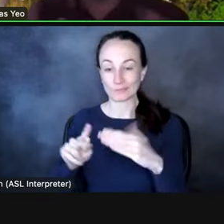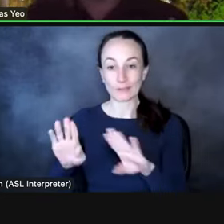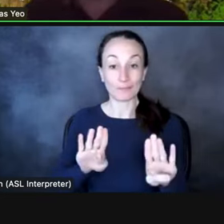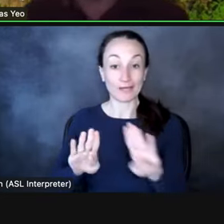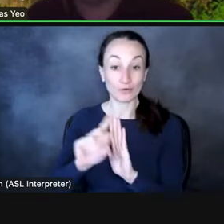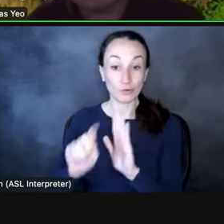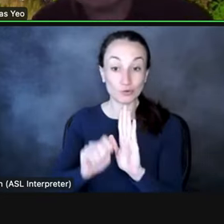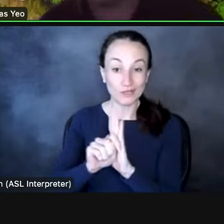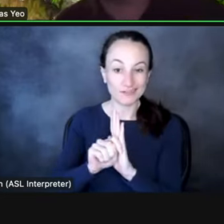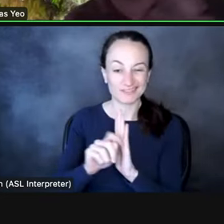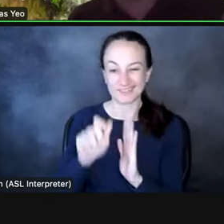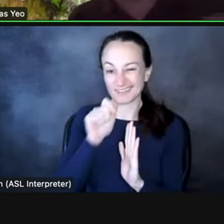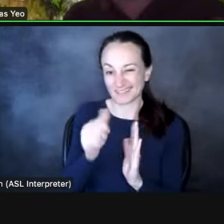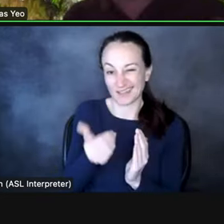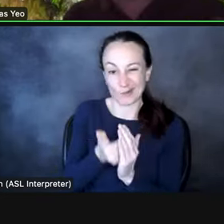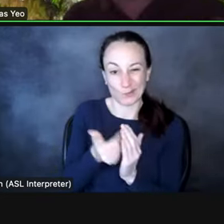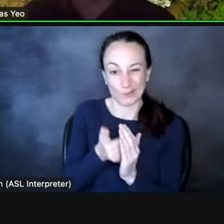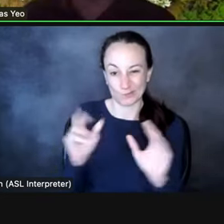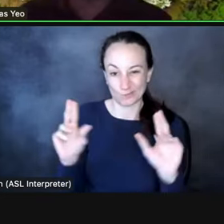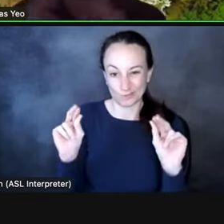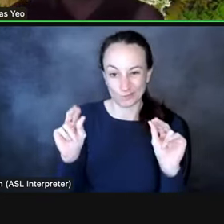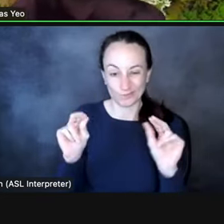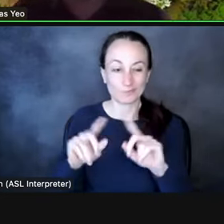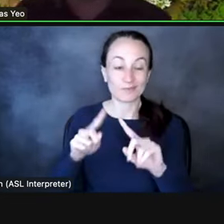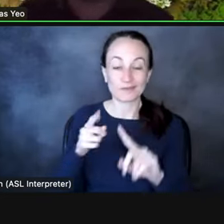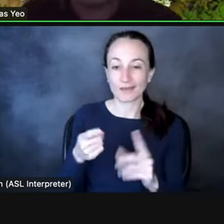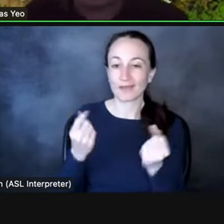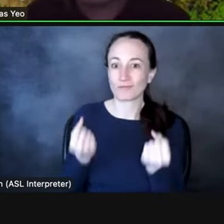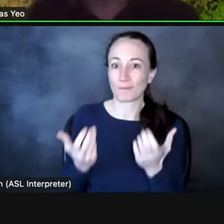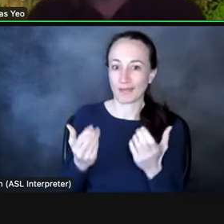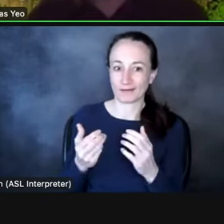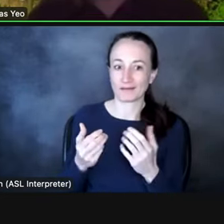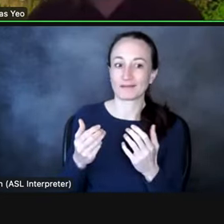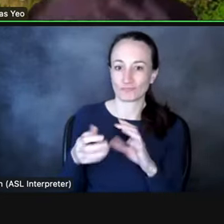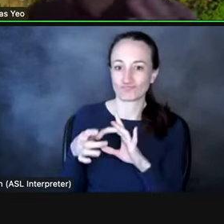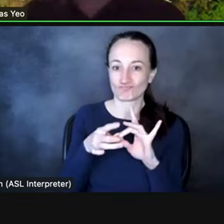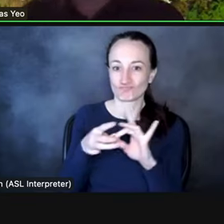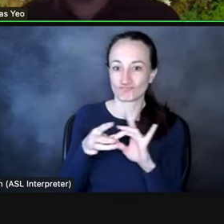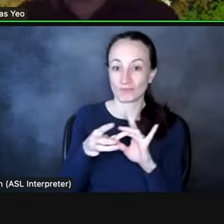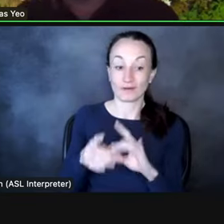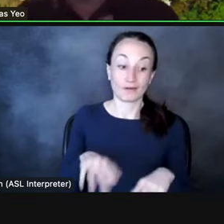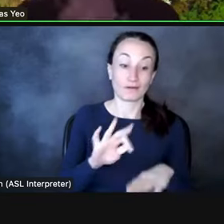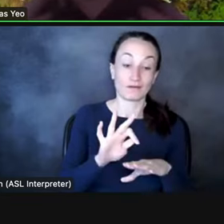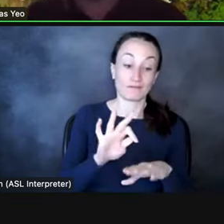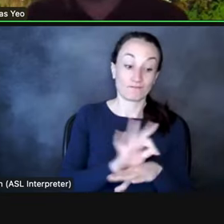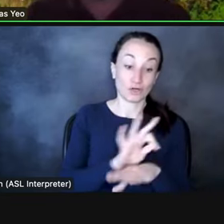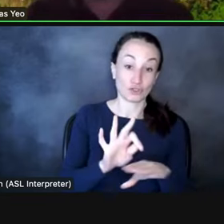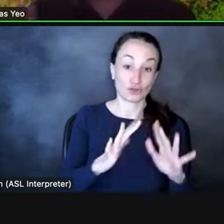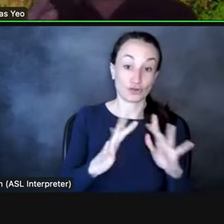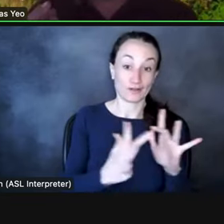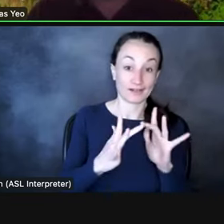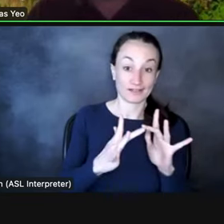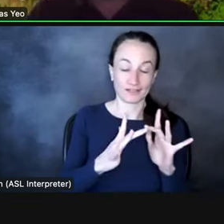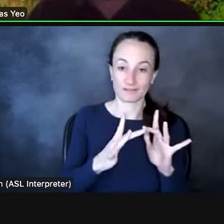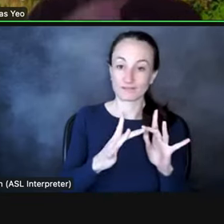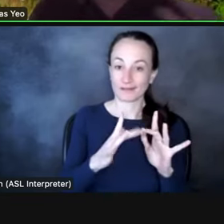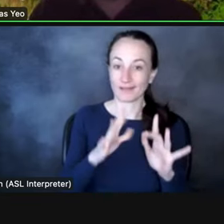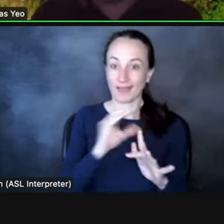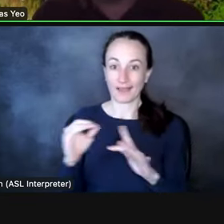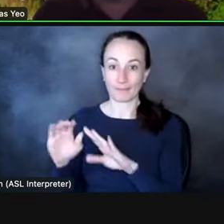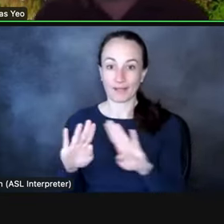This is, of course, not a new topic, right? There have been many studies relating functional connectivity with behavioral traits in both healthy